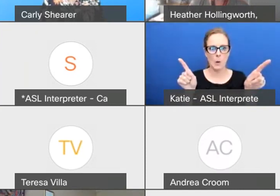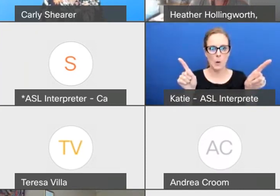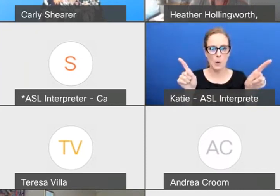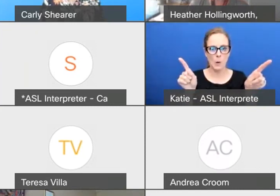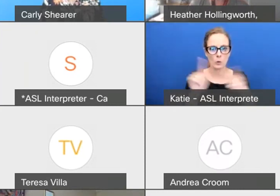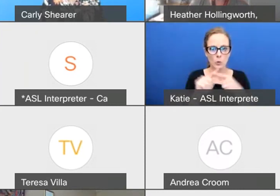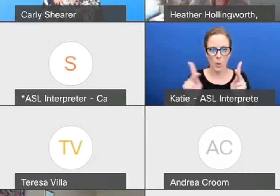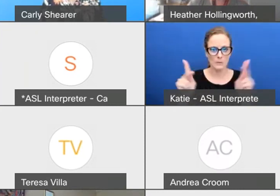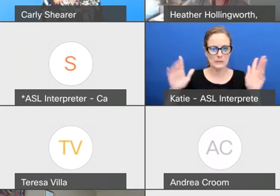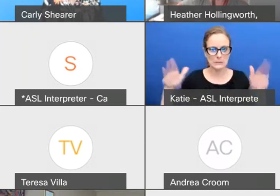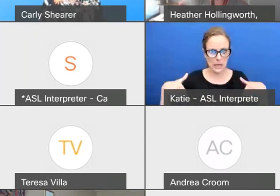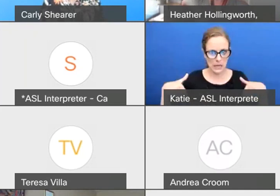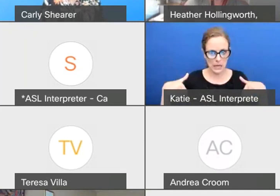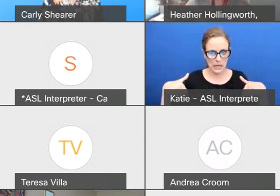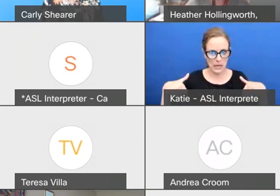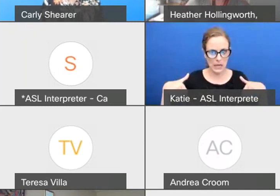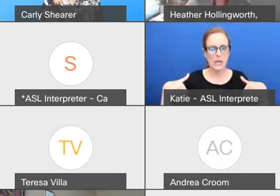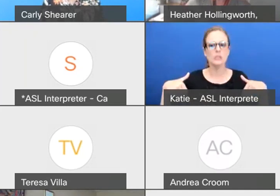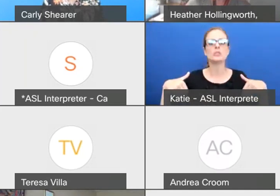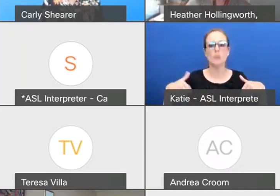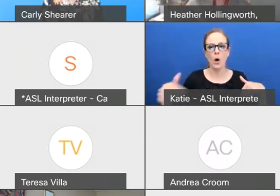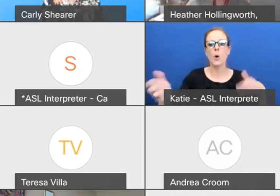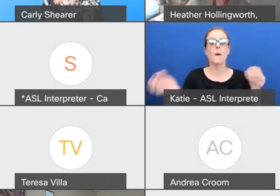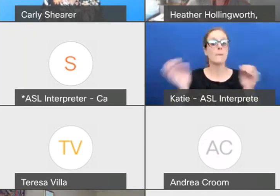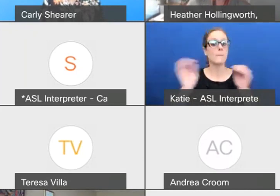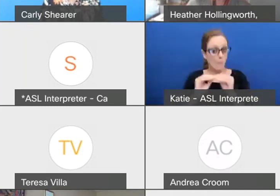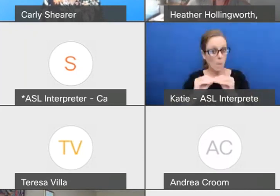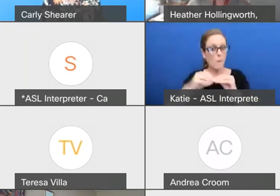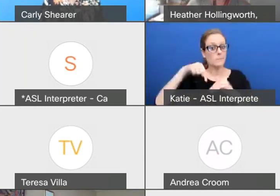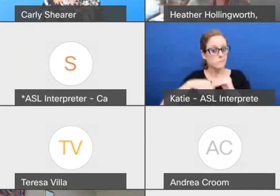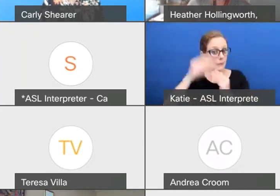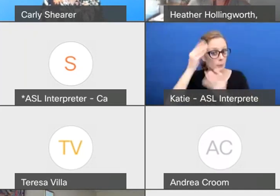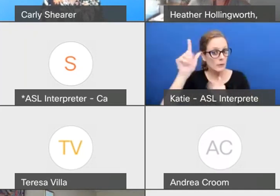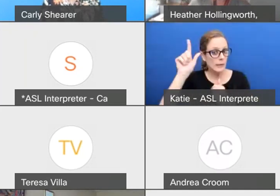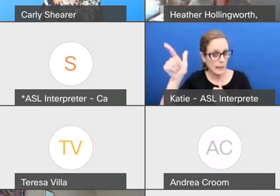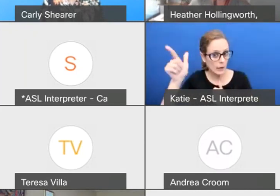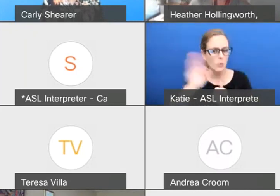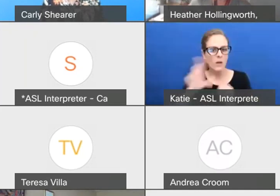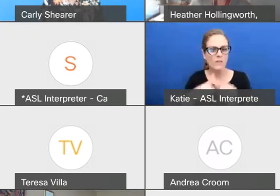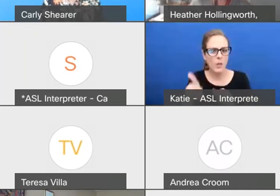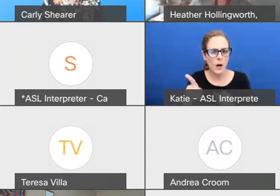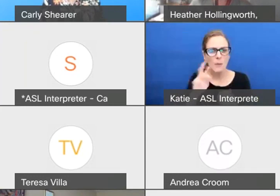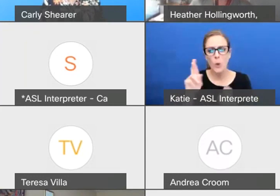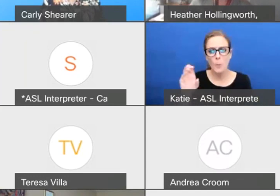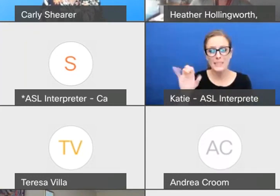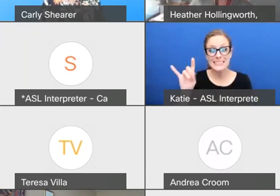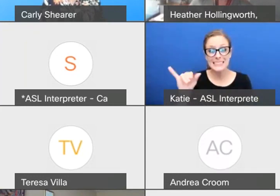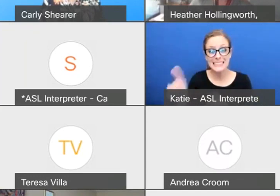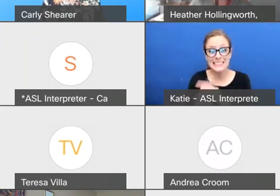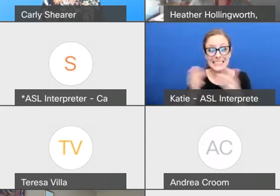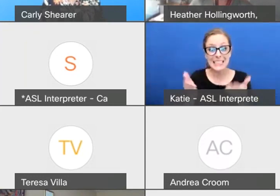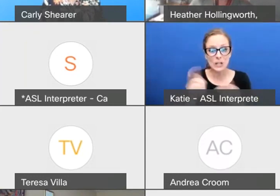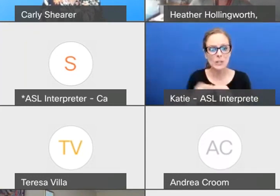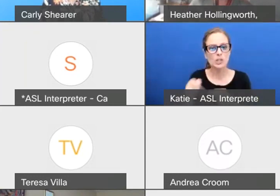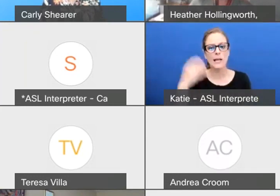to folks right now. So more about that, we will follow up. Thought we might have Cindy here, but I realized that she's every other Friday